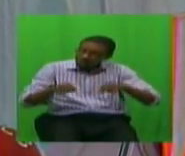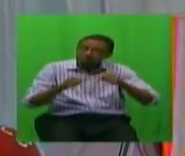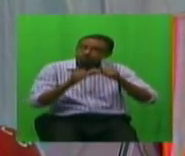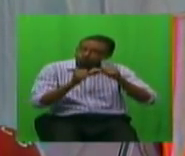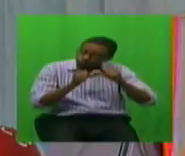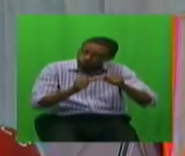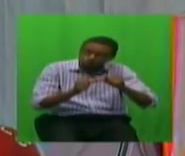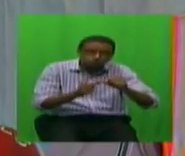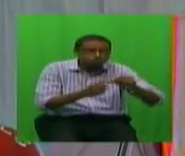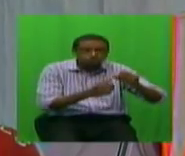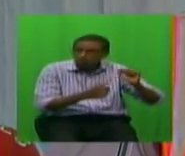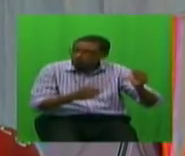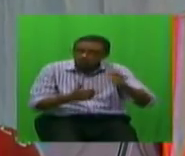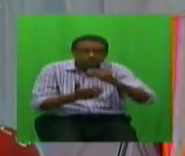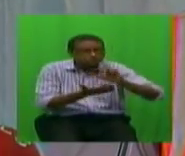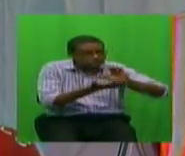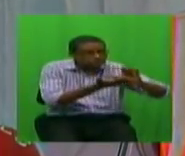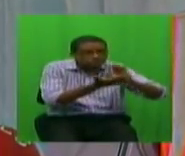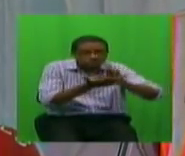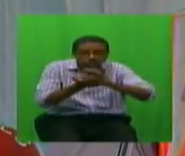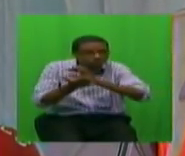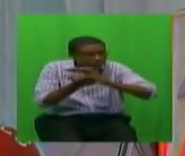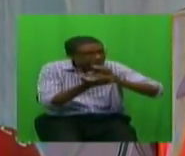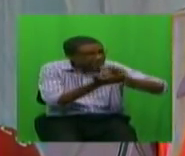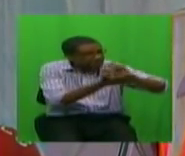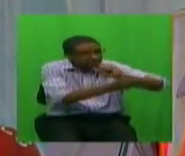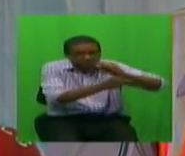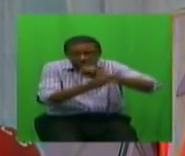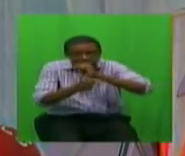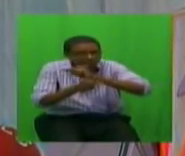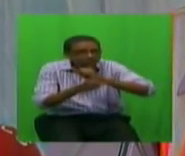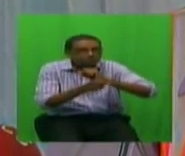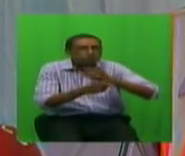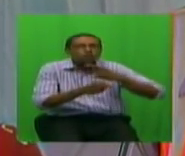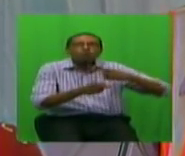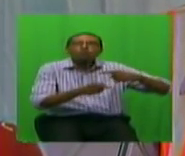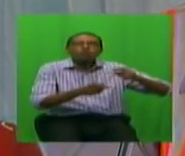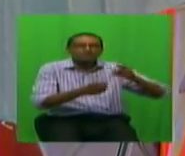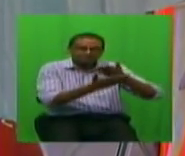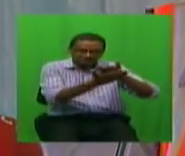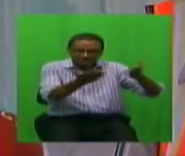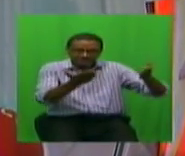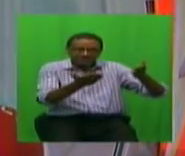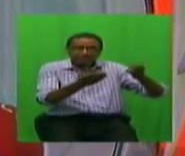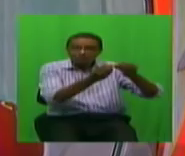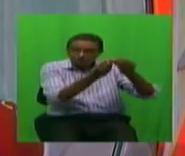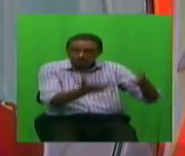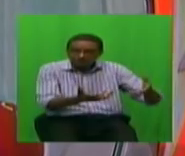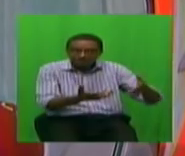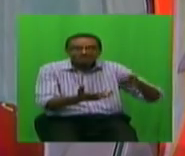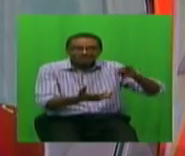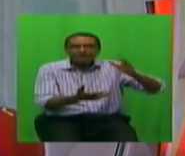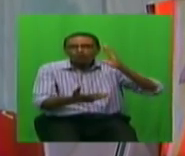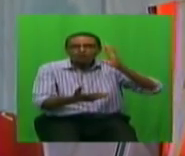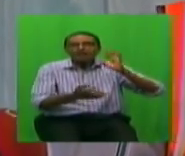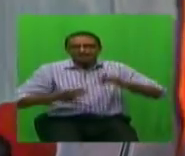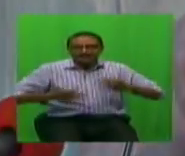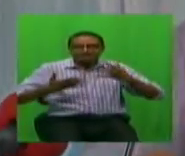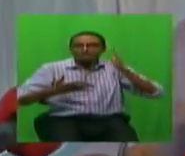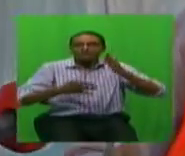days we will be back to normal, and we will continue to assist the citizens who have been seriously affected. I thank